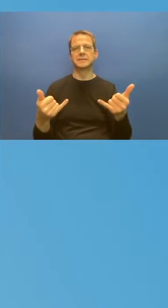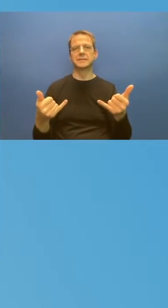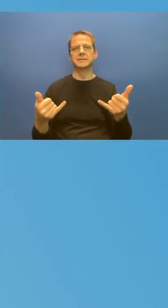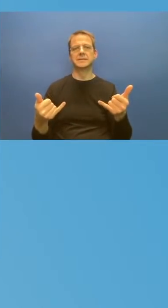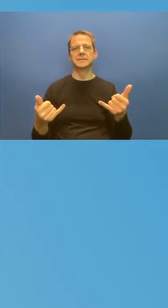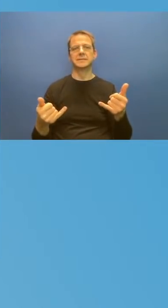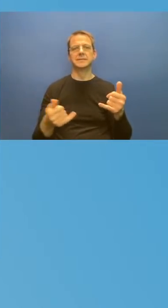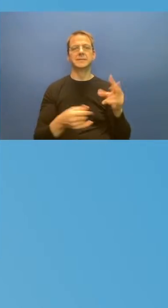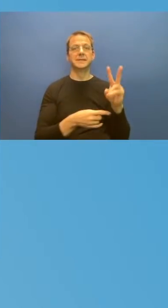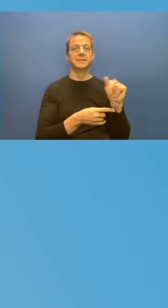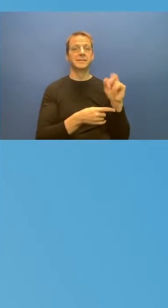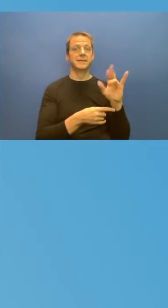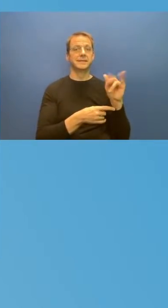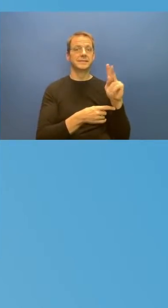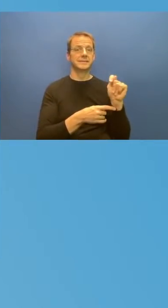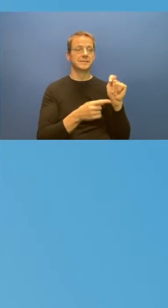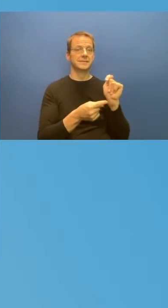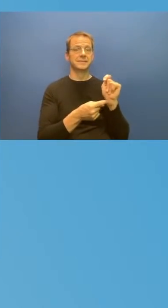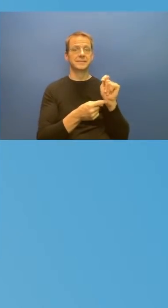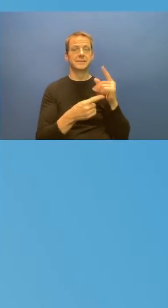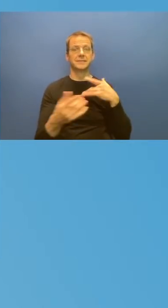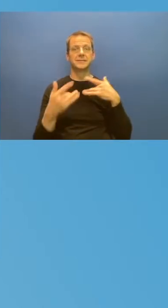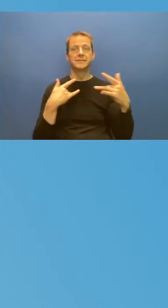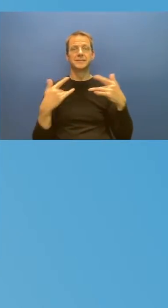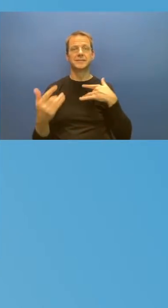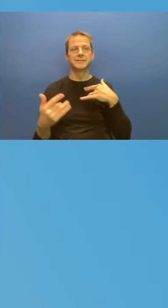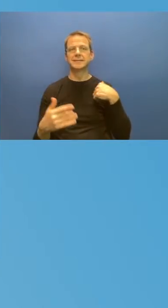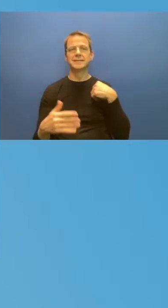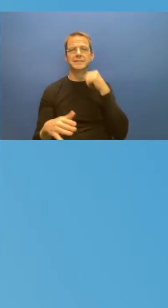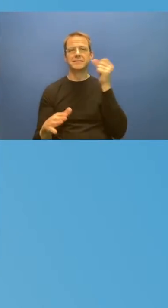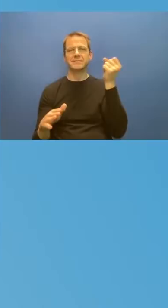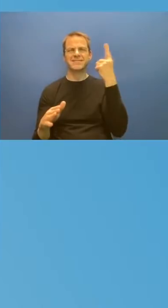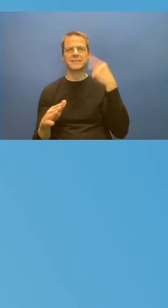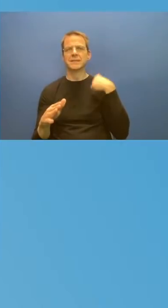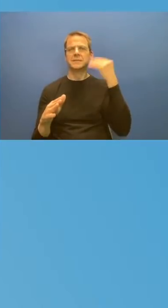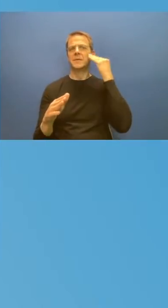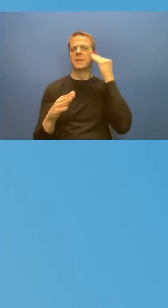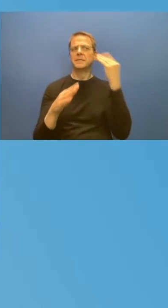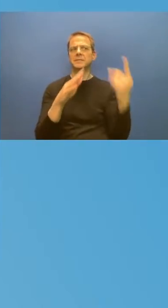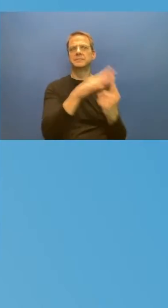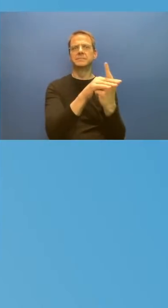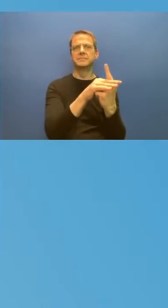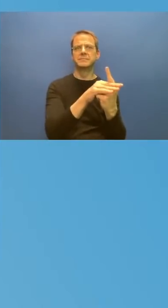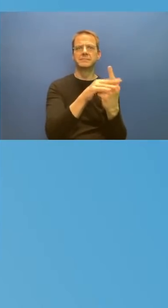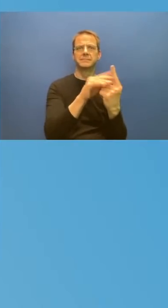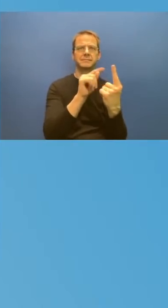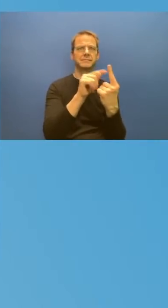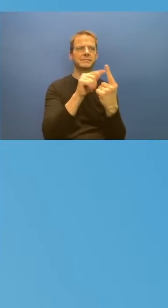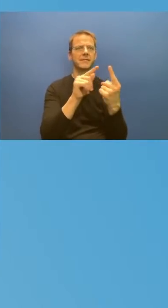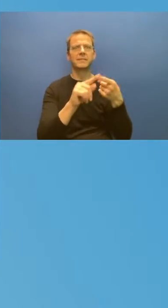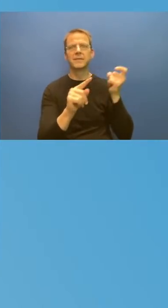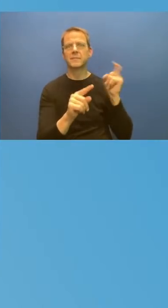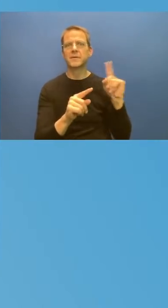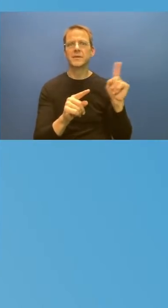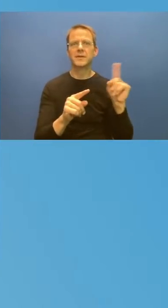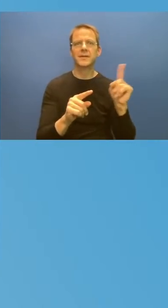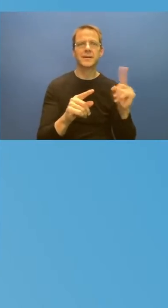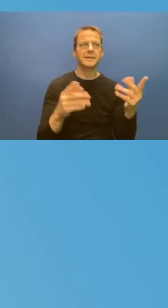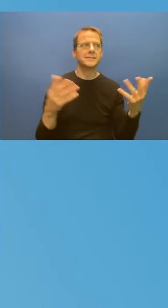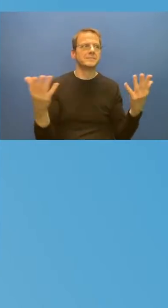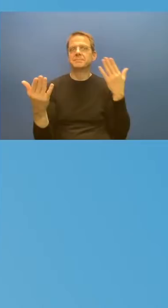where it emerged from. Thankfully, to our South African colleagues, again, we owe them a debt of gratitude, but they identified this very